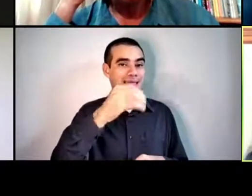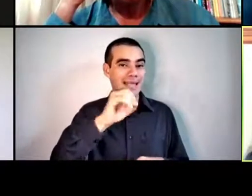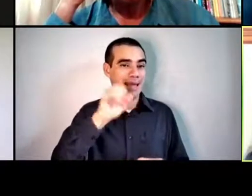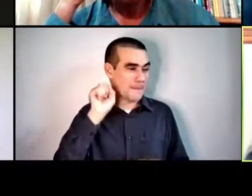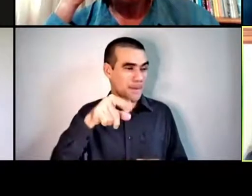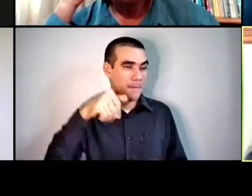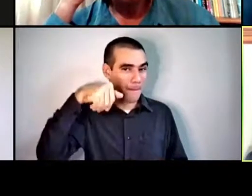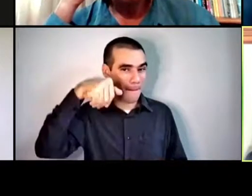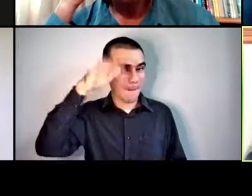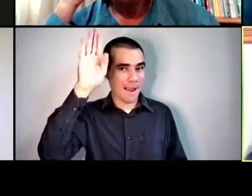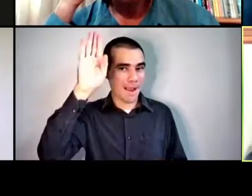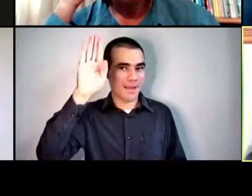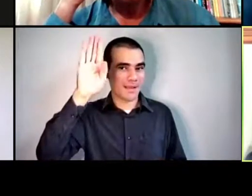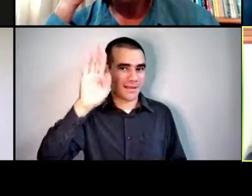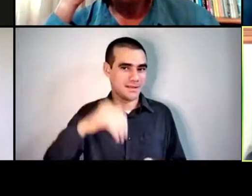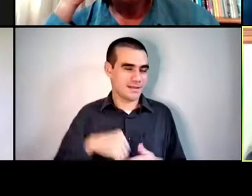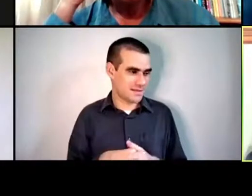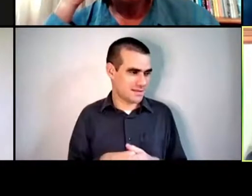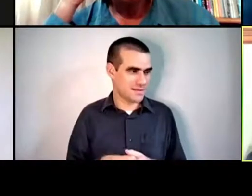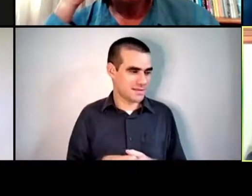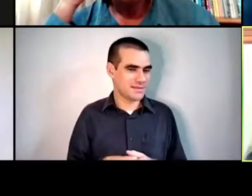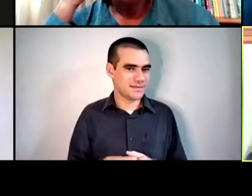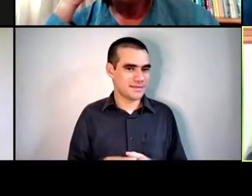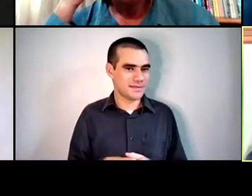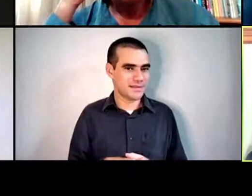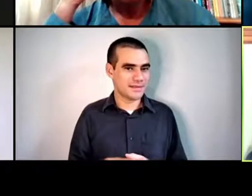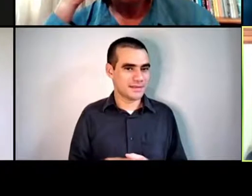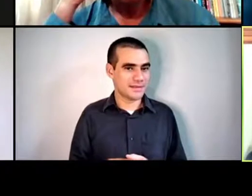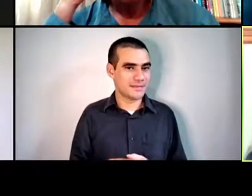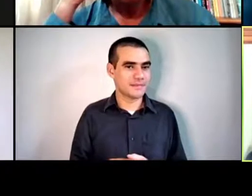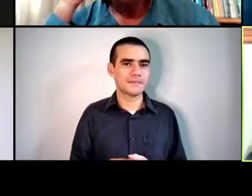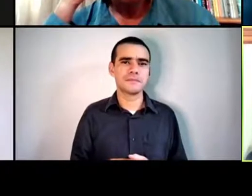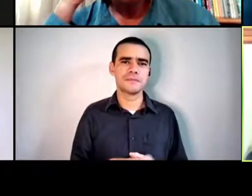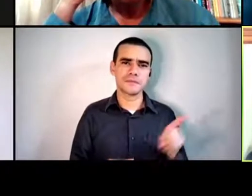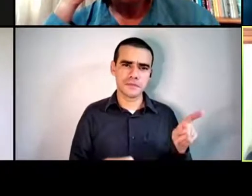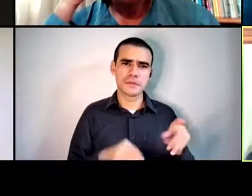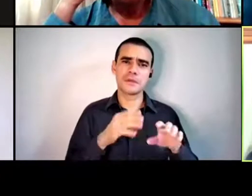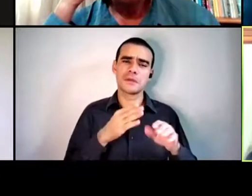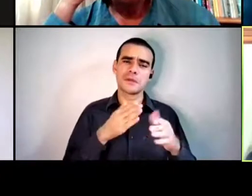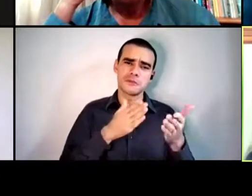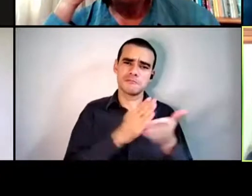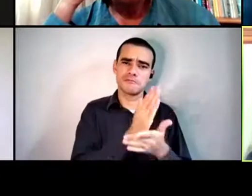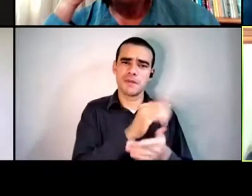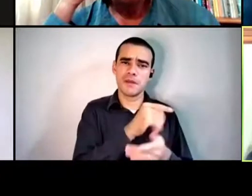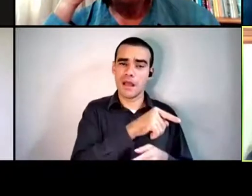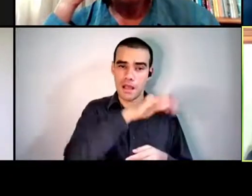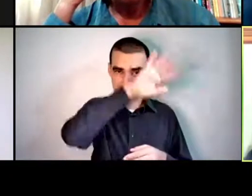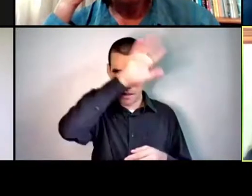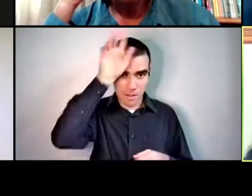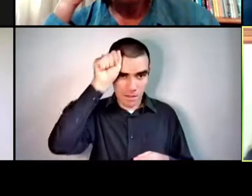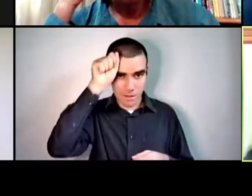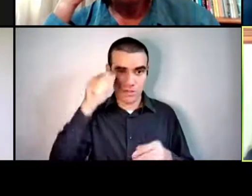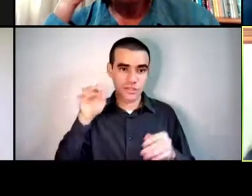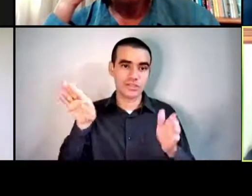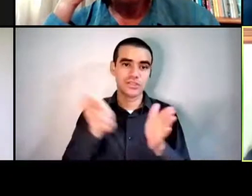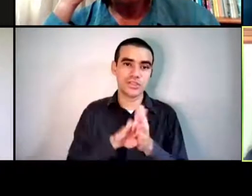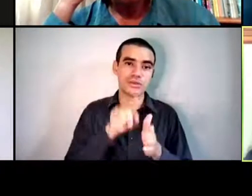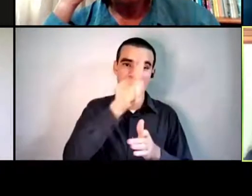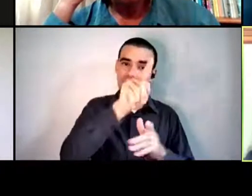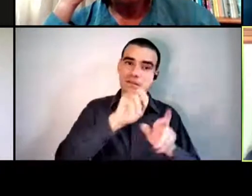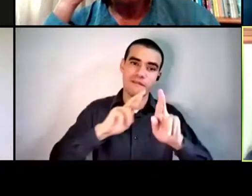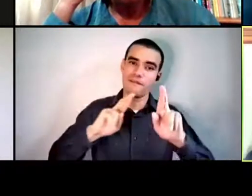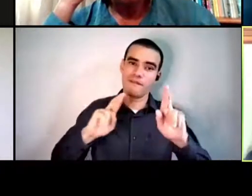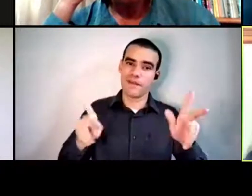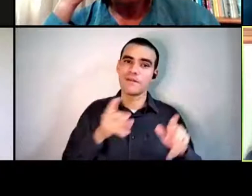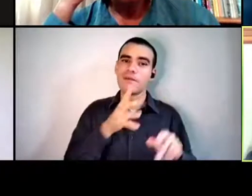there they have 10,000 guys who are better than you for just graduating at the INSP. He went through the Amazon, and when he